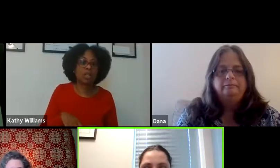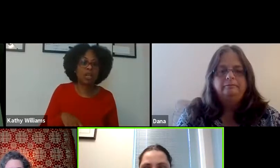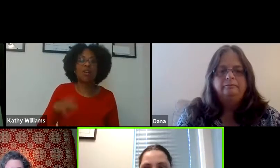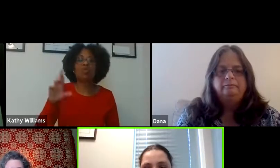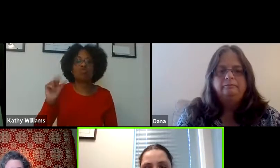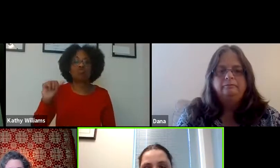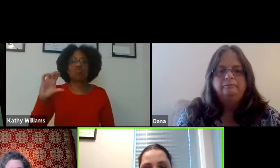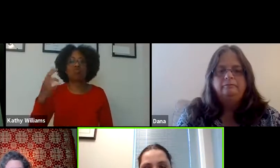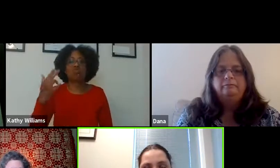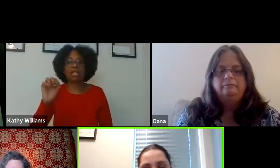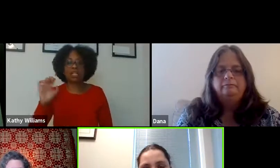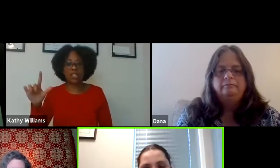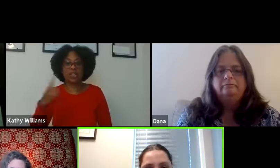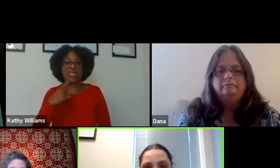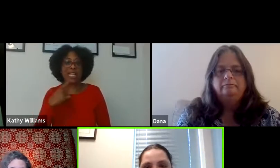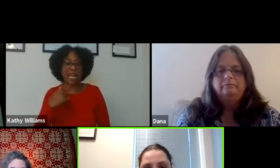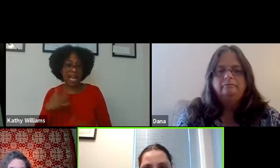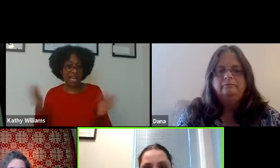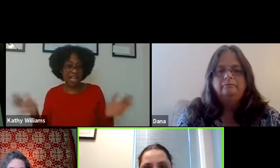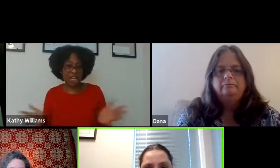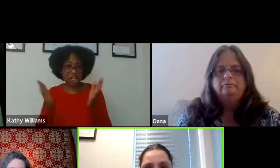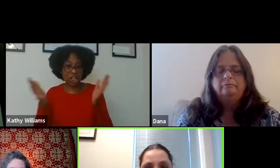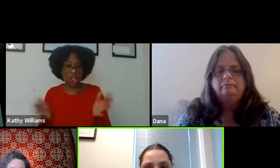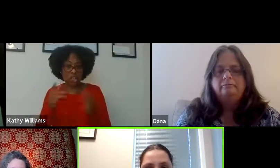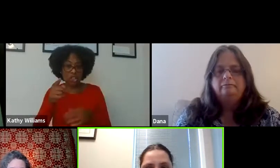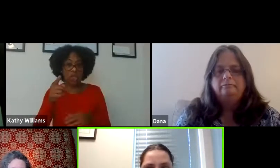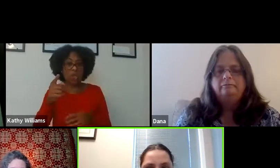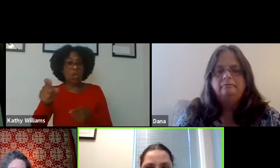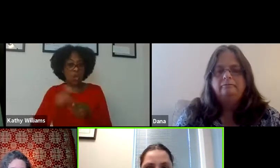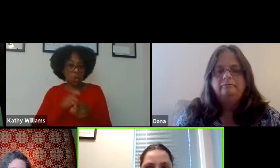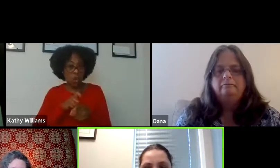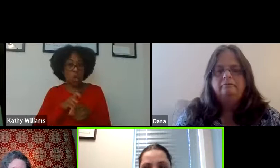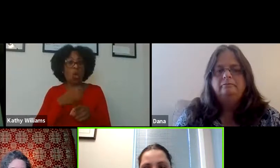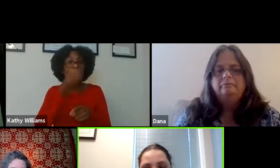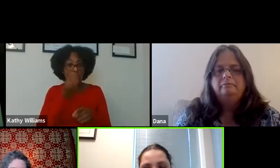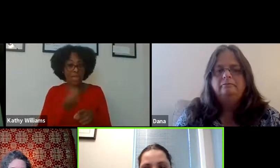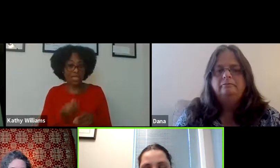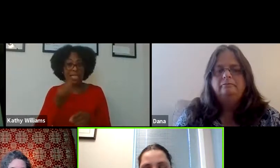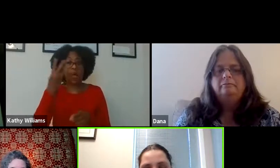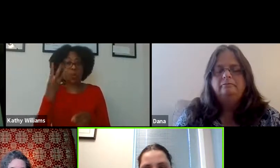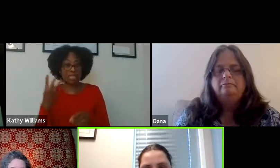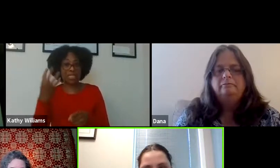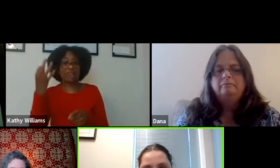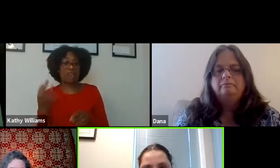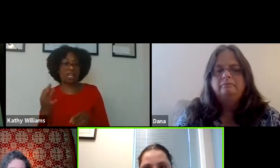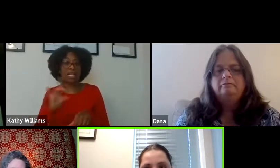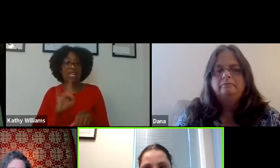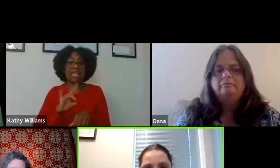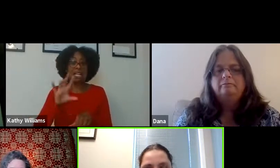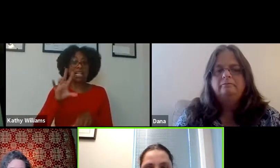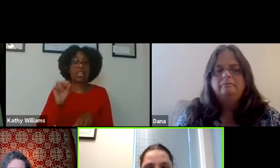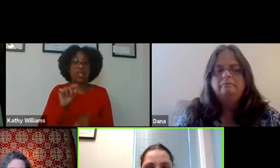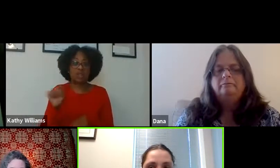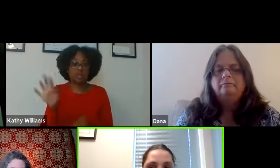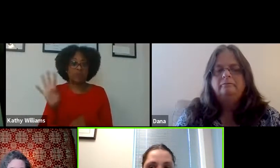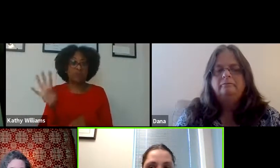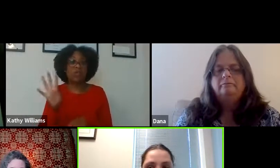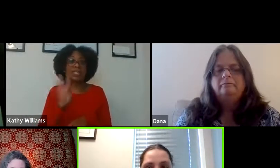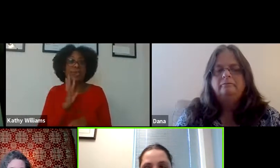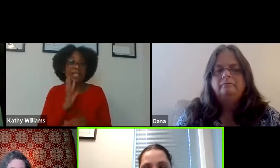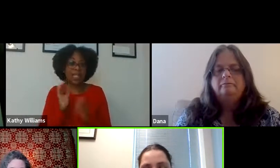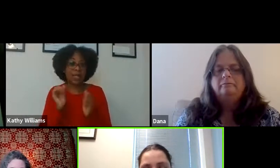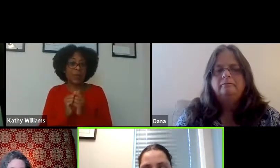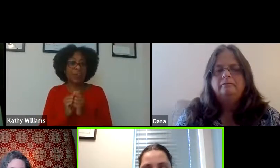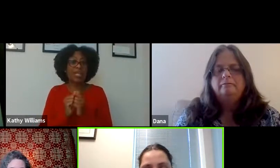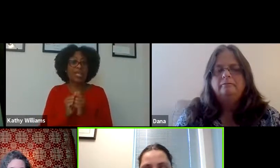Yeah, we definitely would encourage you to call in on Mondays, Wednesdays, or Fridays from 8:30 until 4. Speak with